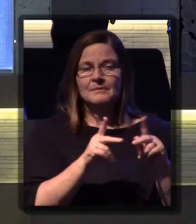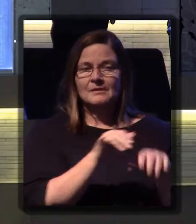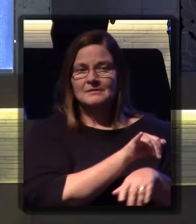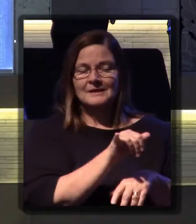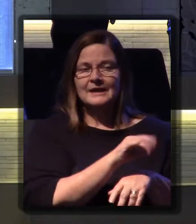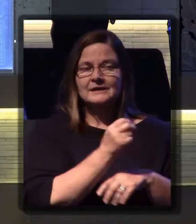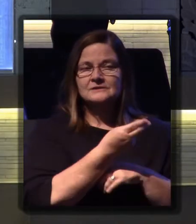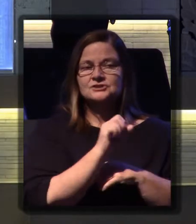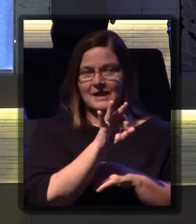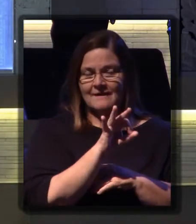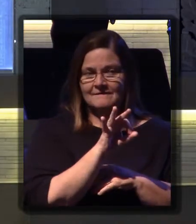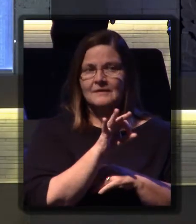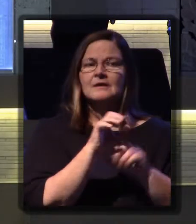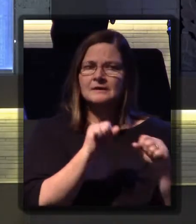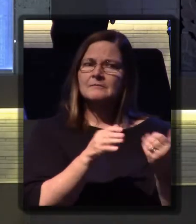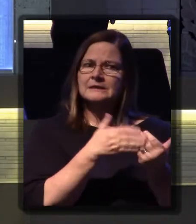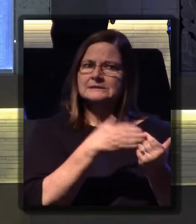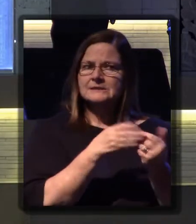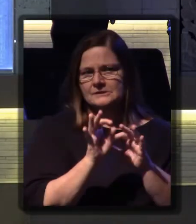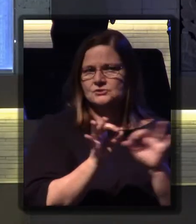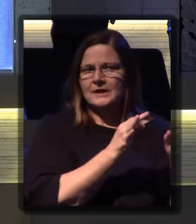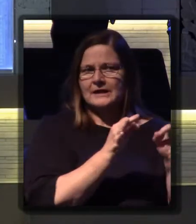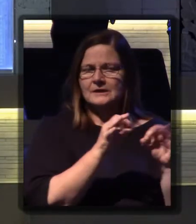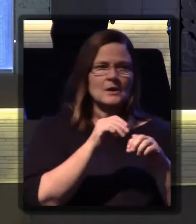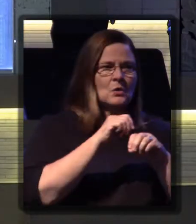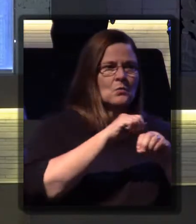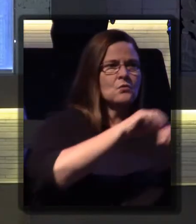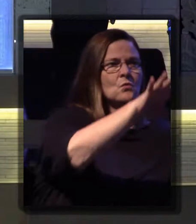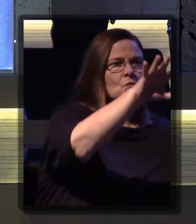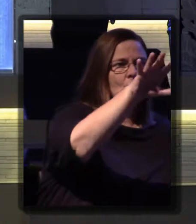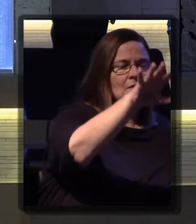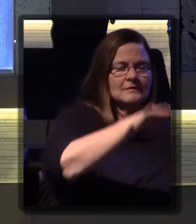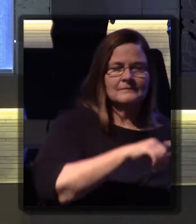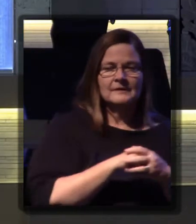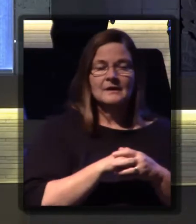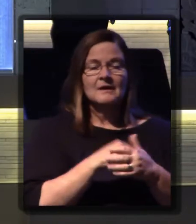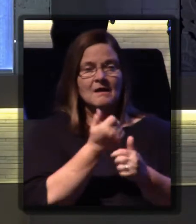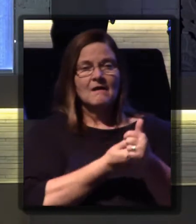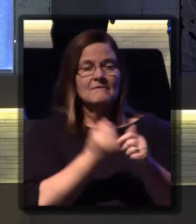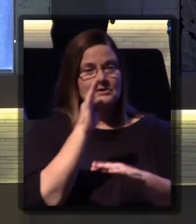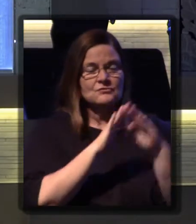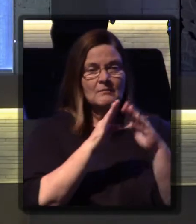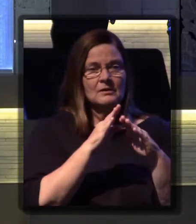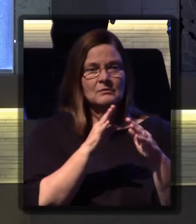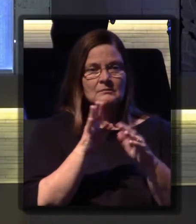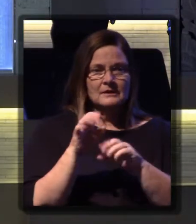People who are people of chaff can easily be moved by